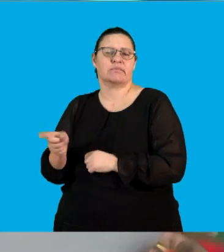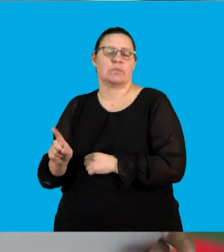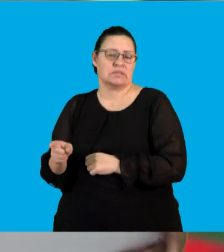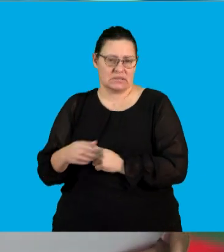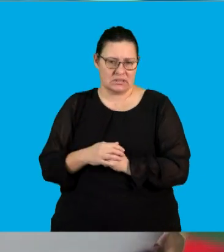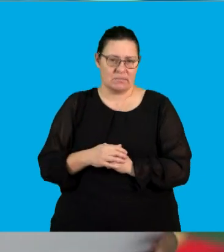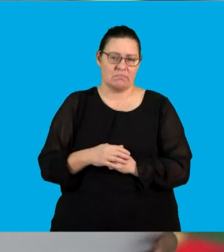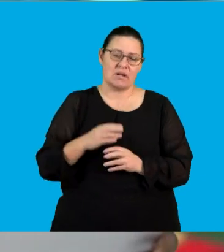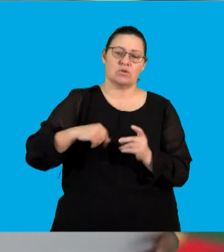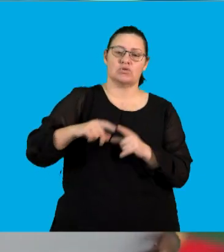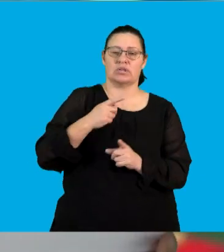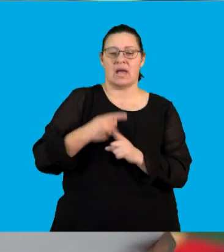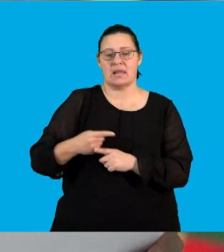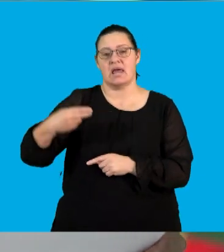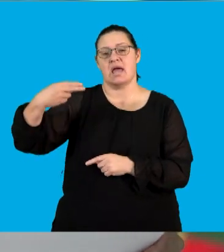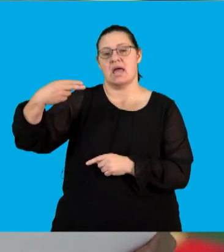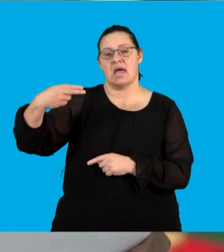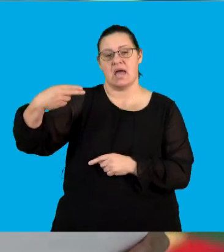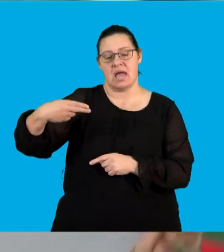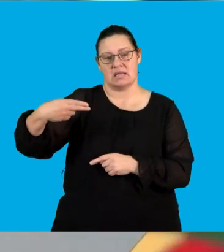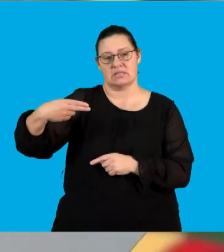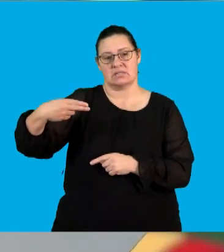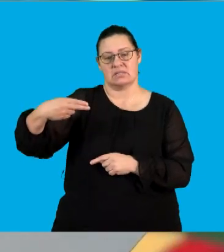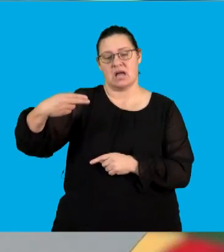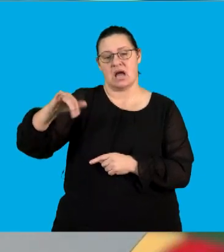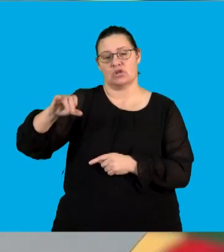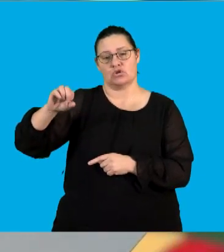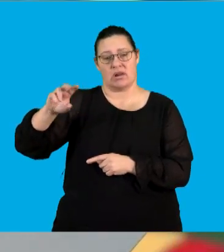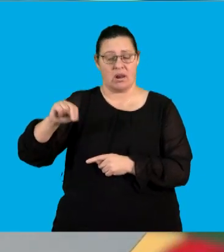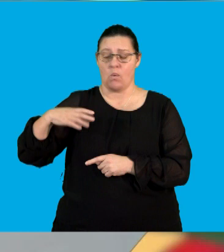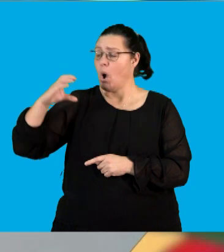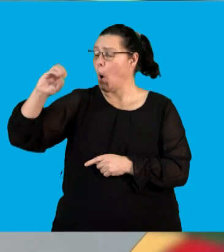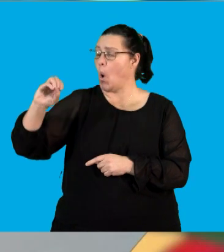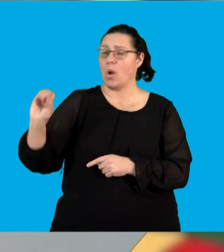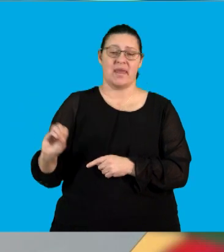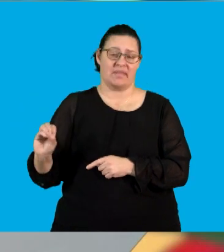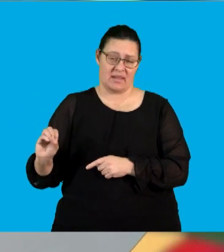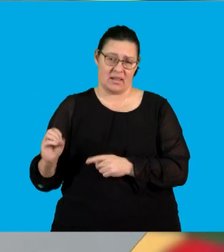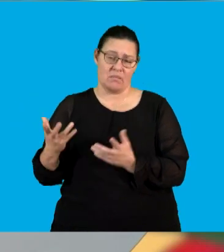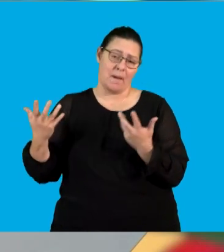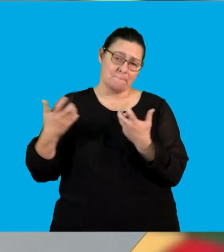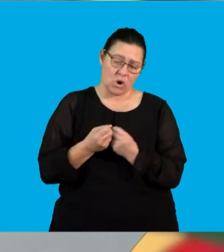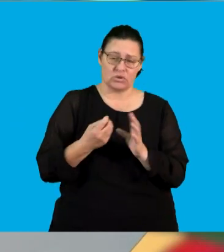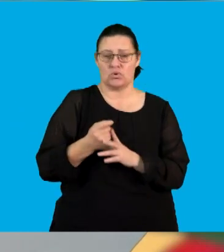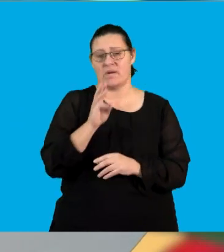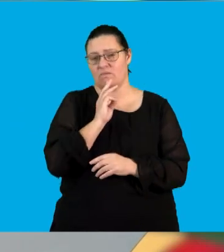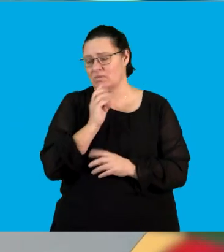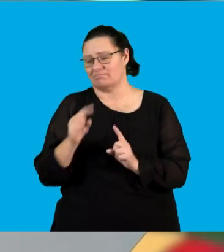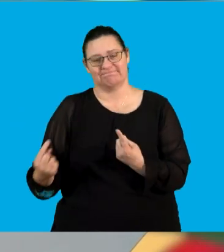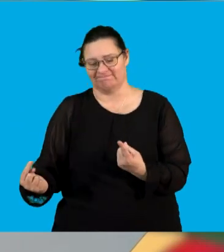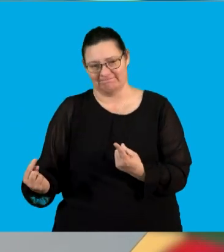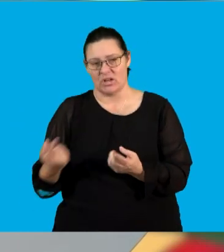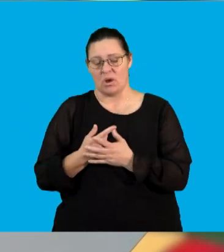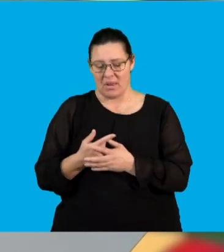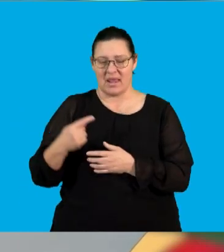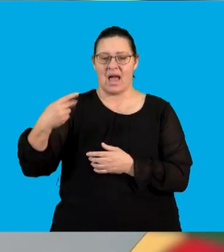that it's just going to be the salt and the hydrogen, because there is no O or the OH to bond with the hydrogen given